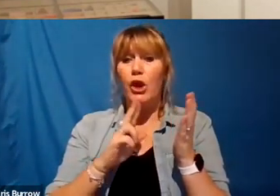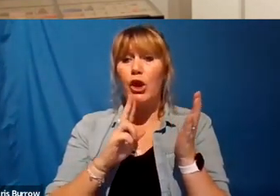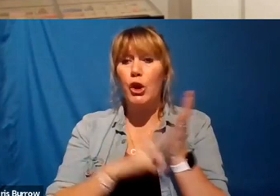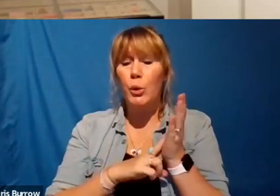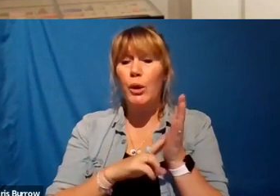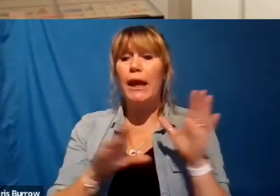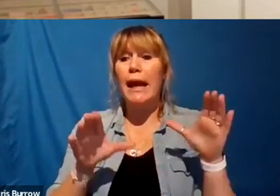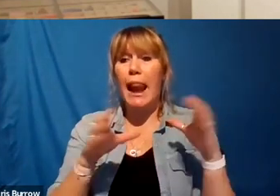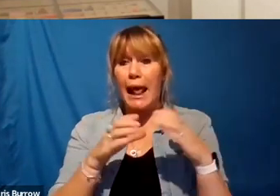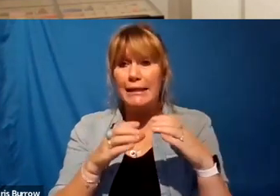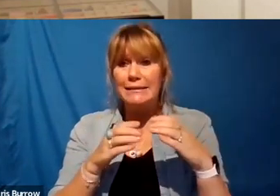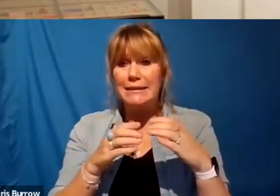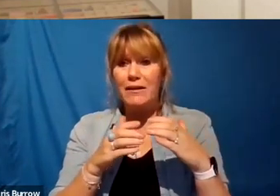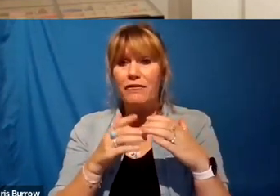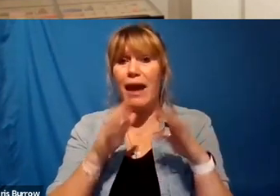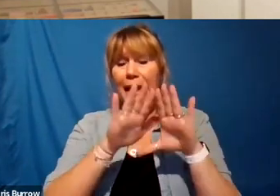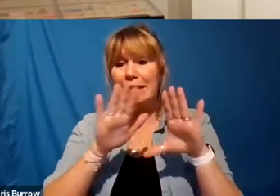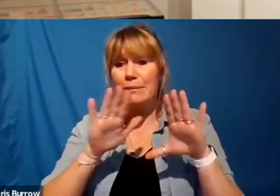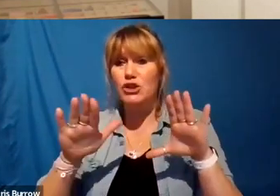in